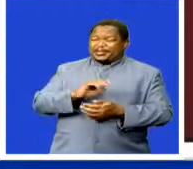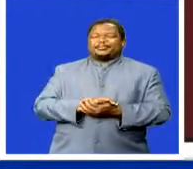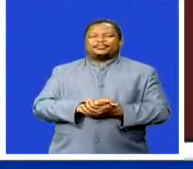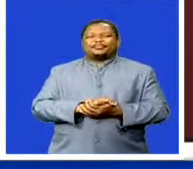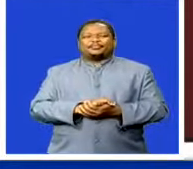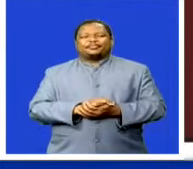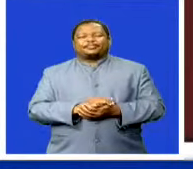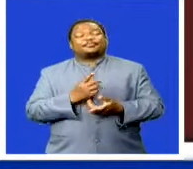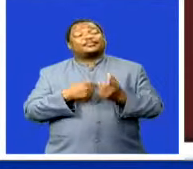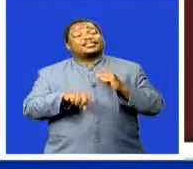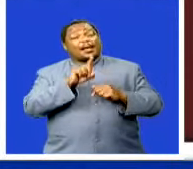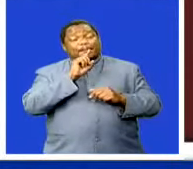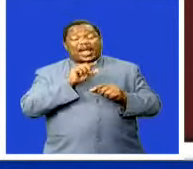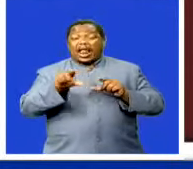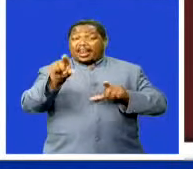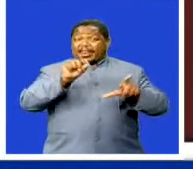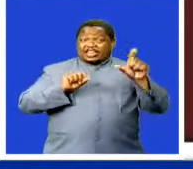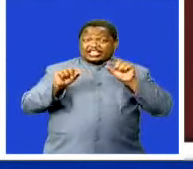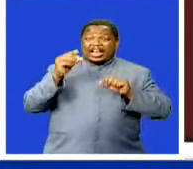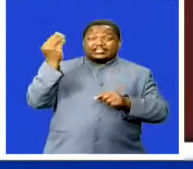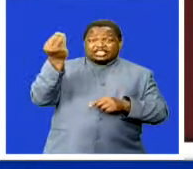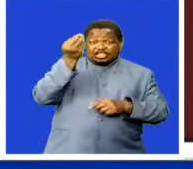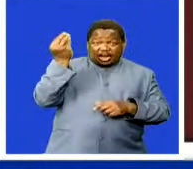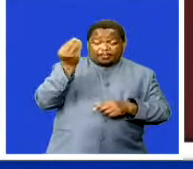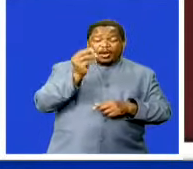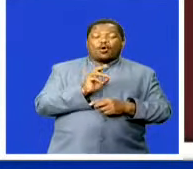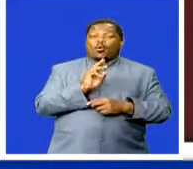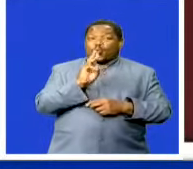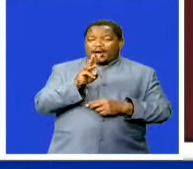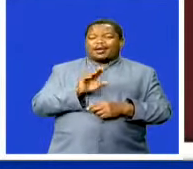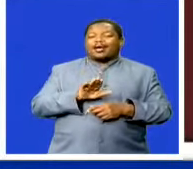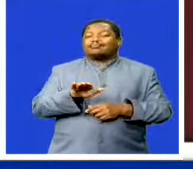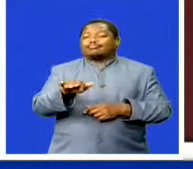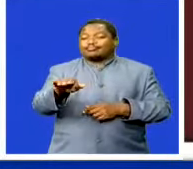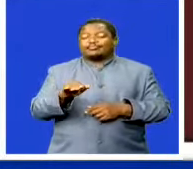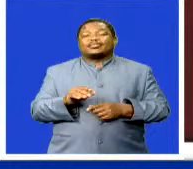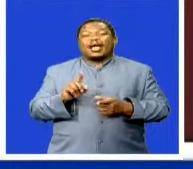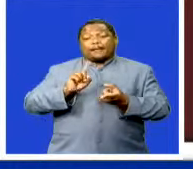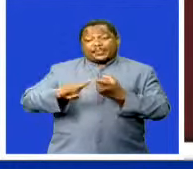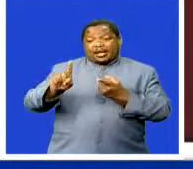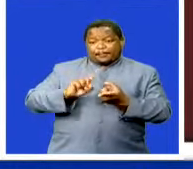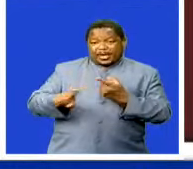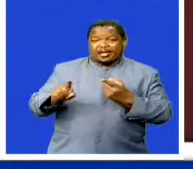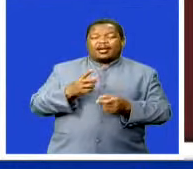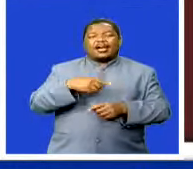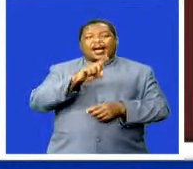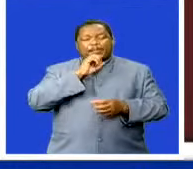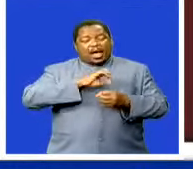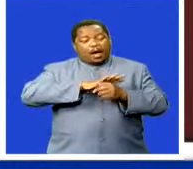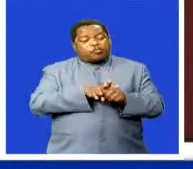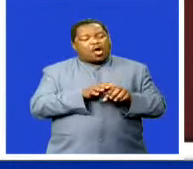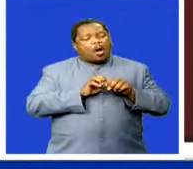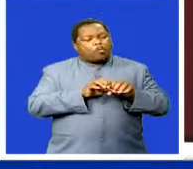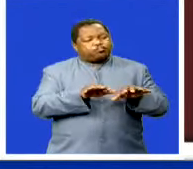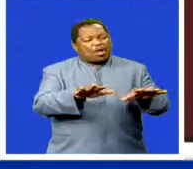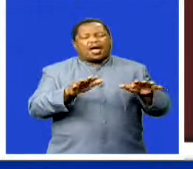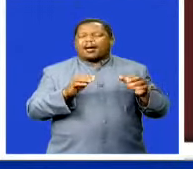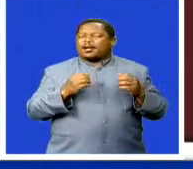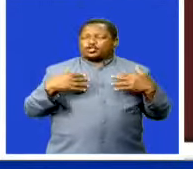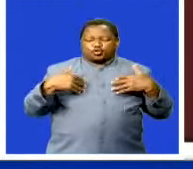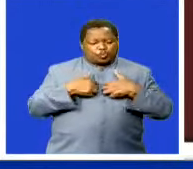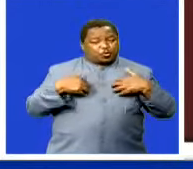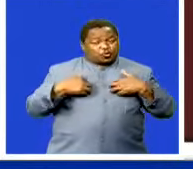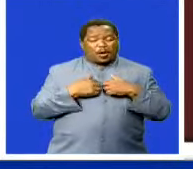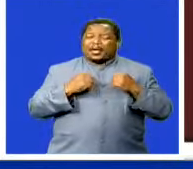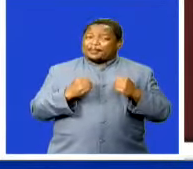national championships sit our hoster under this COVID-19 unlike last year where we were able